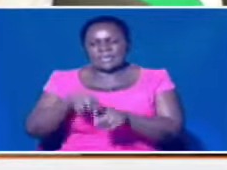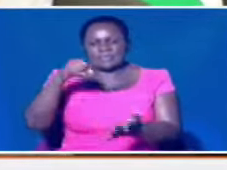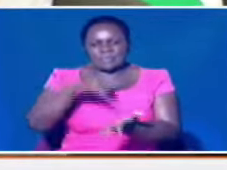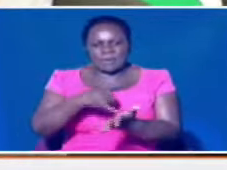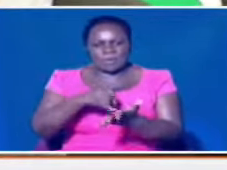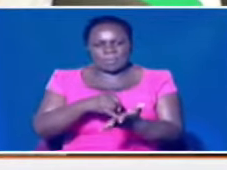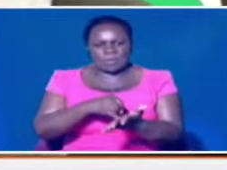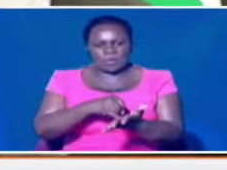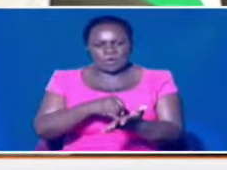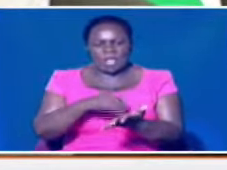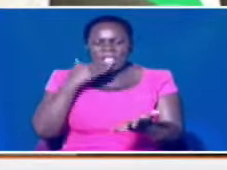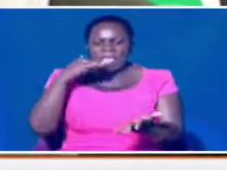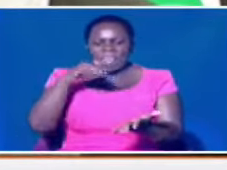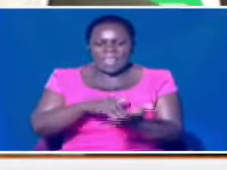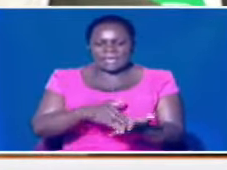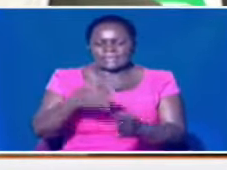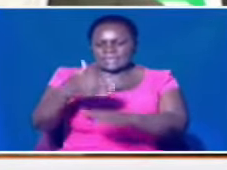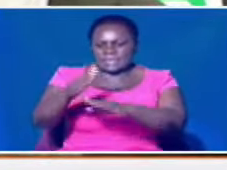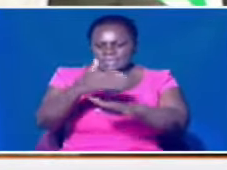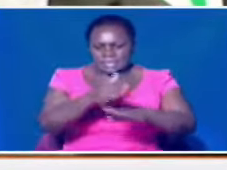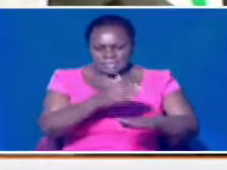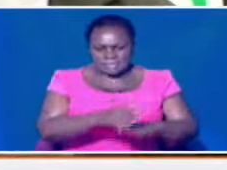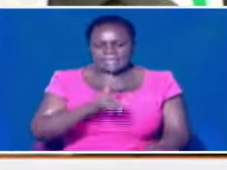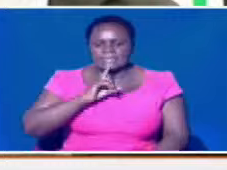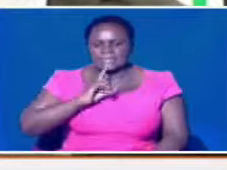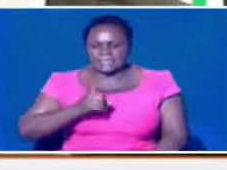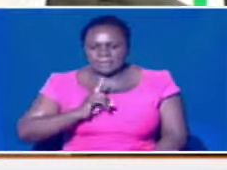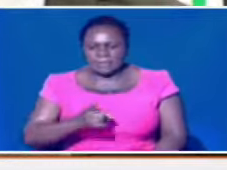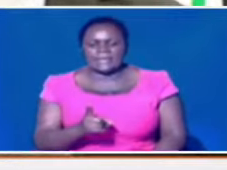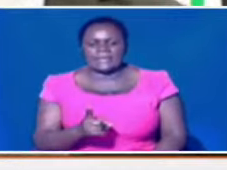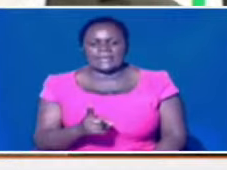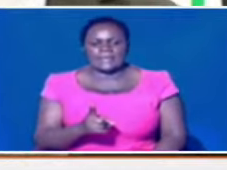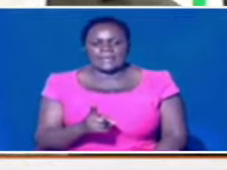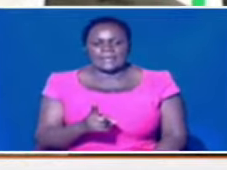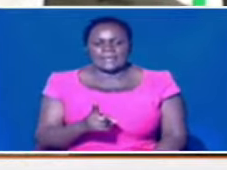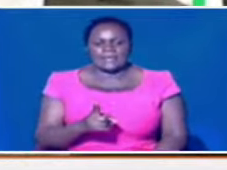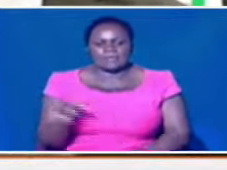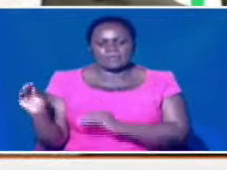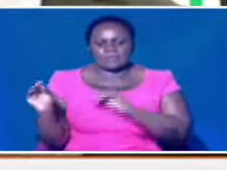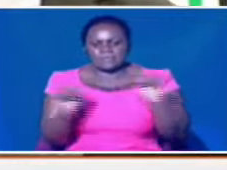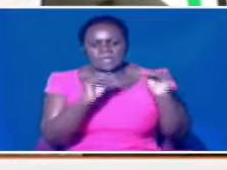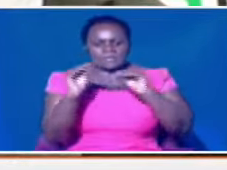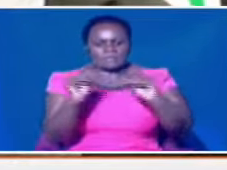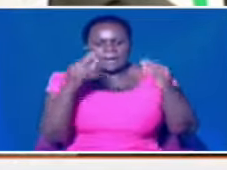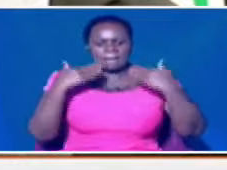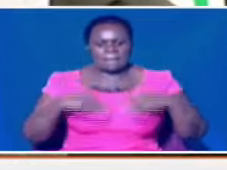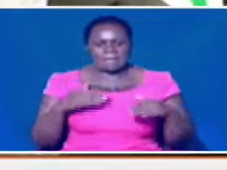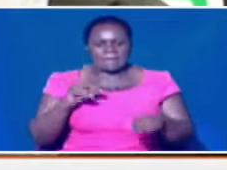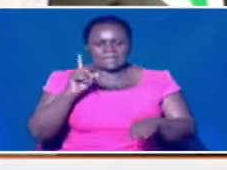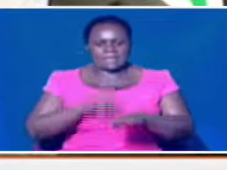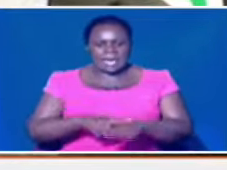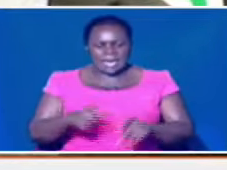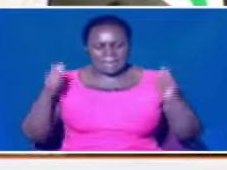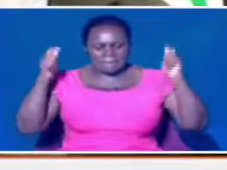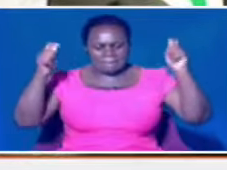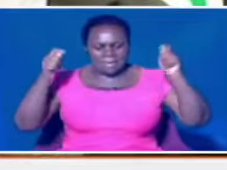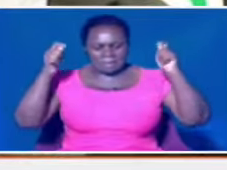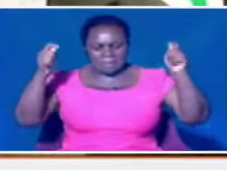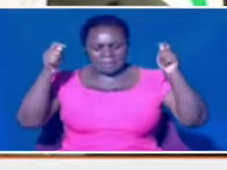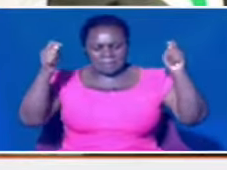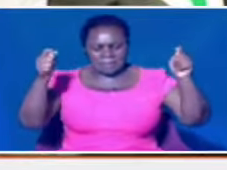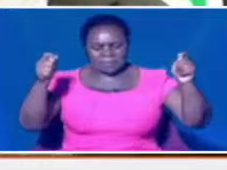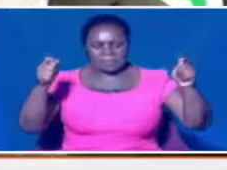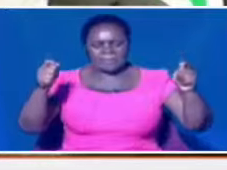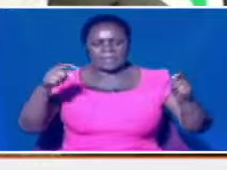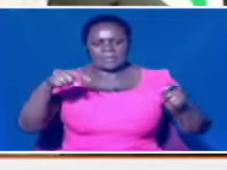been issuing show cause letters, who have been purporting to transfer members while they are still on strike,